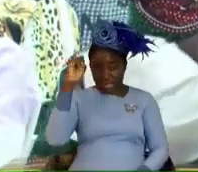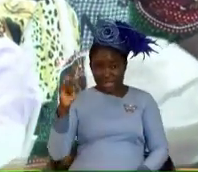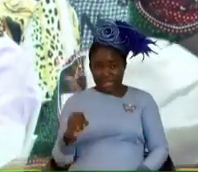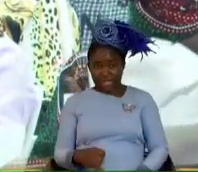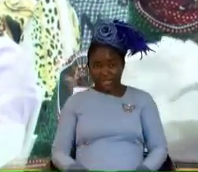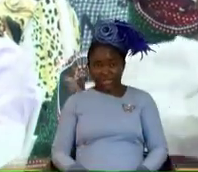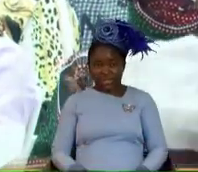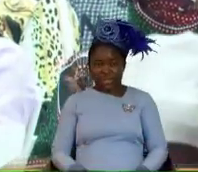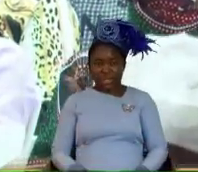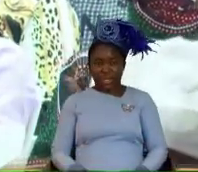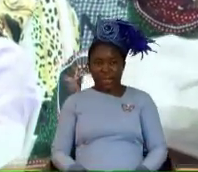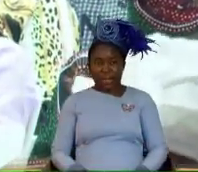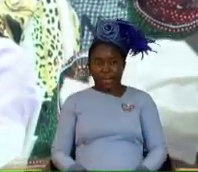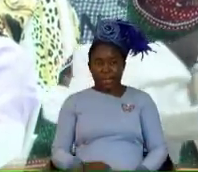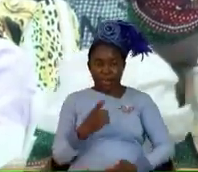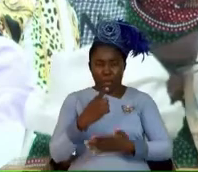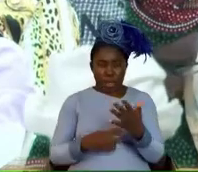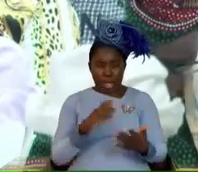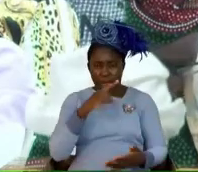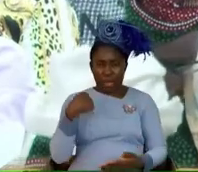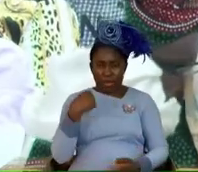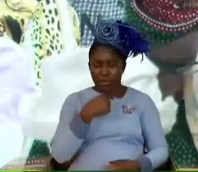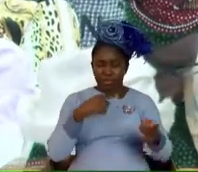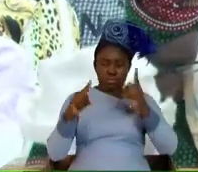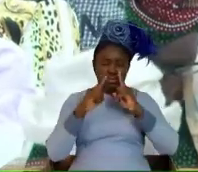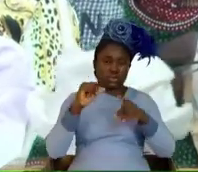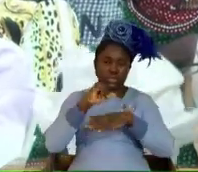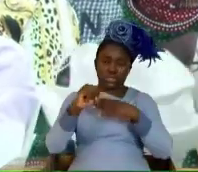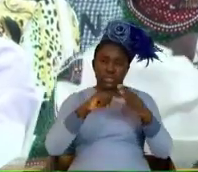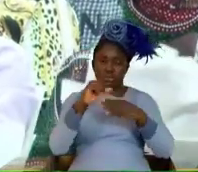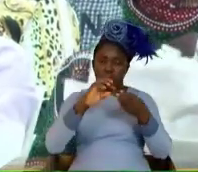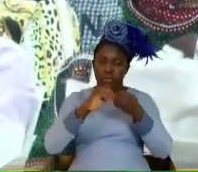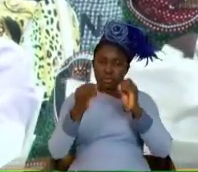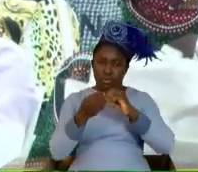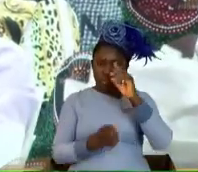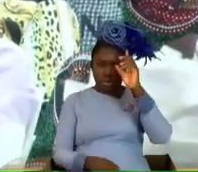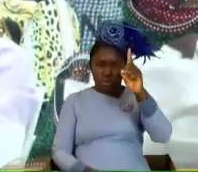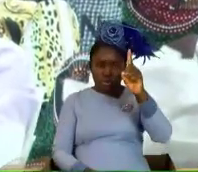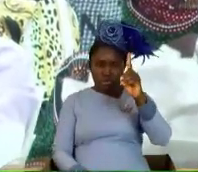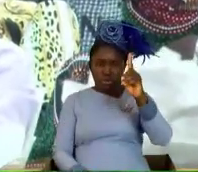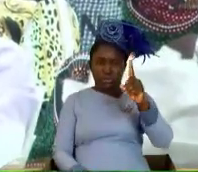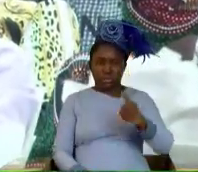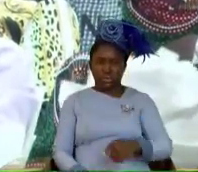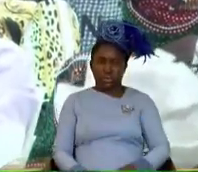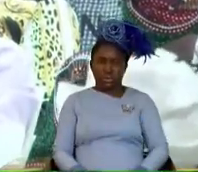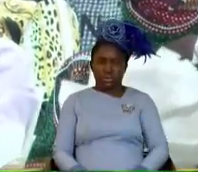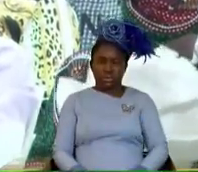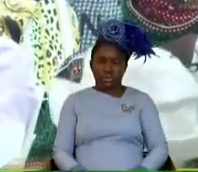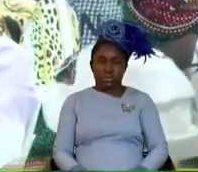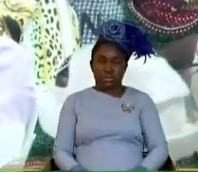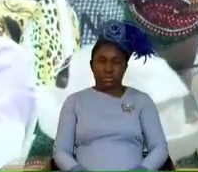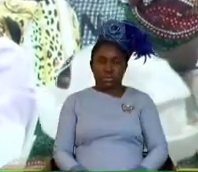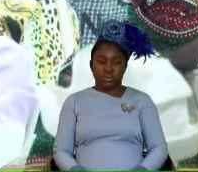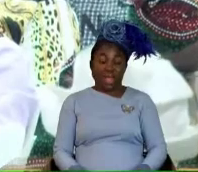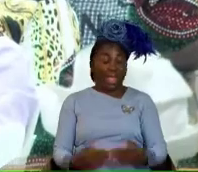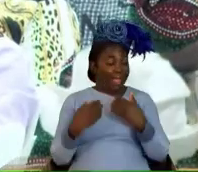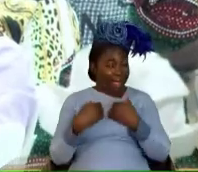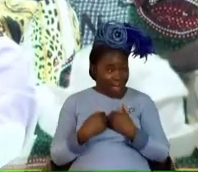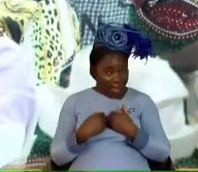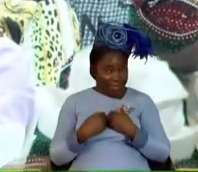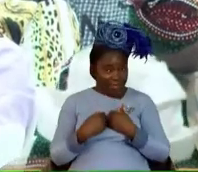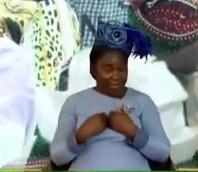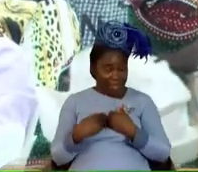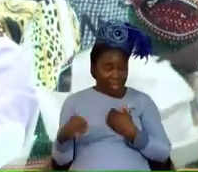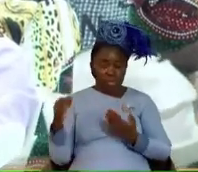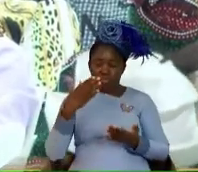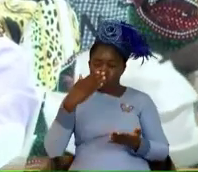intelligence, what are we talking about here? Number one, we mean having good